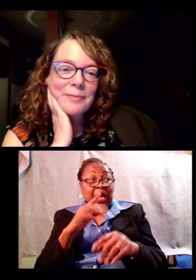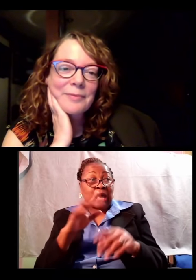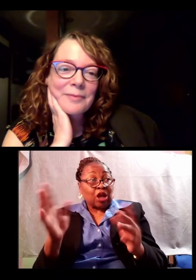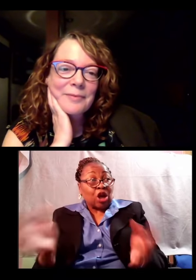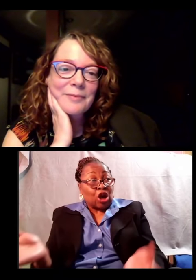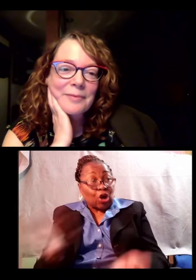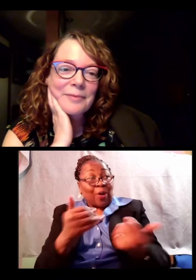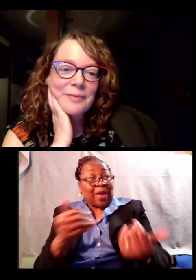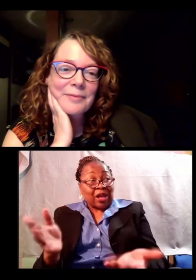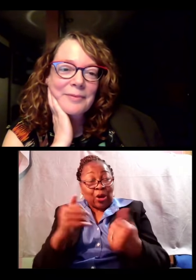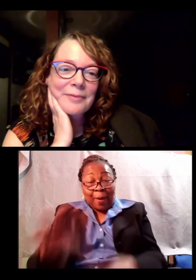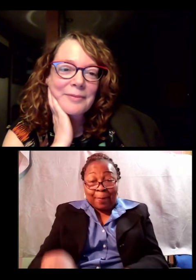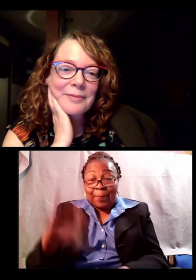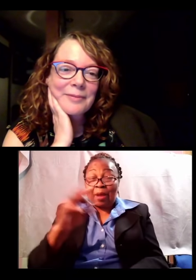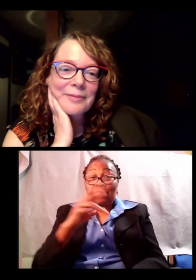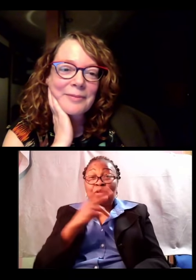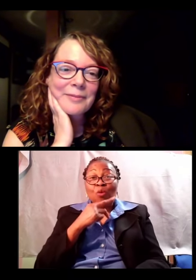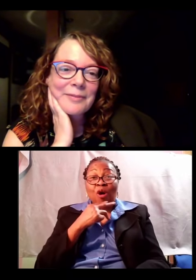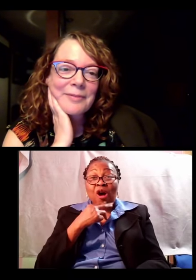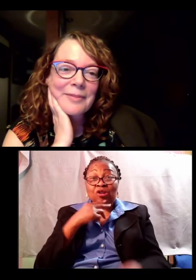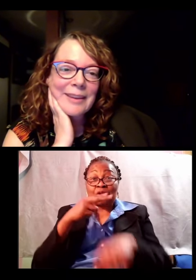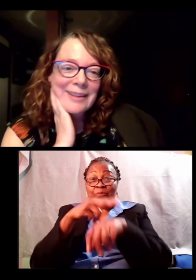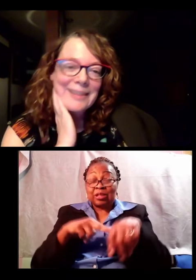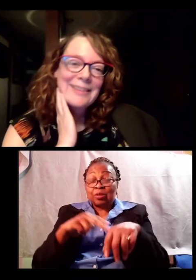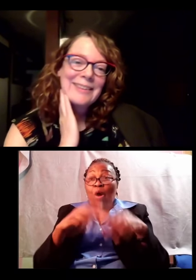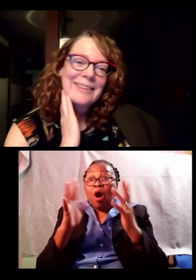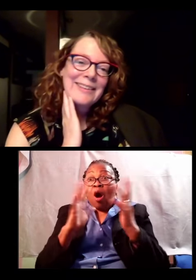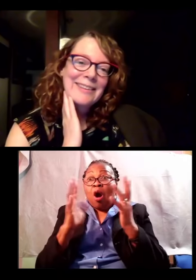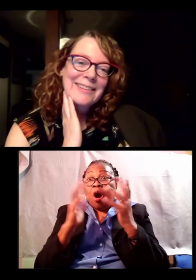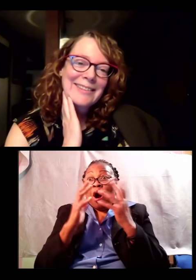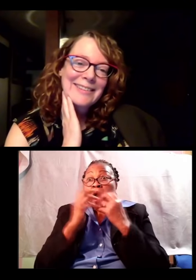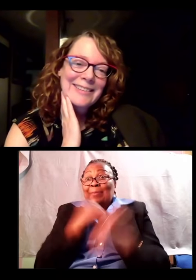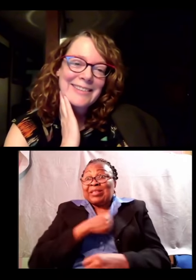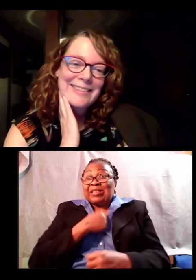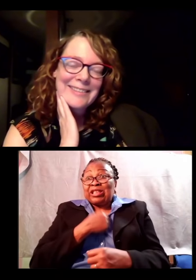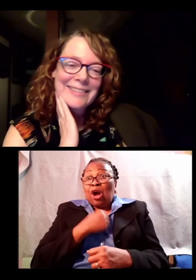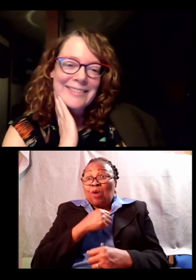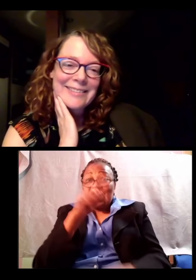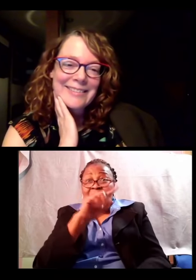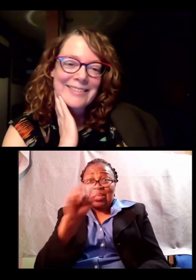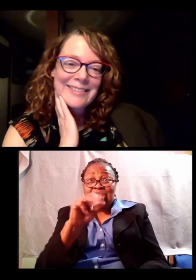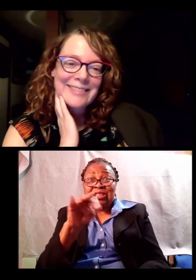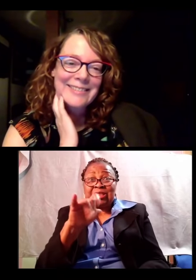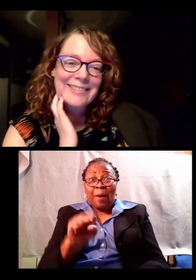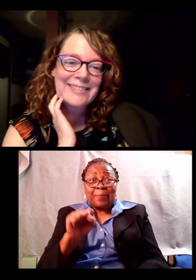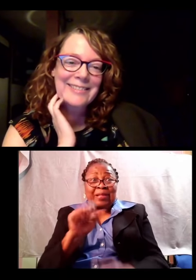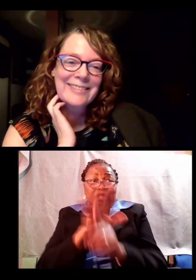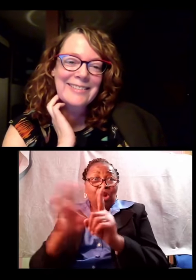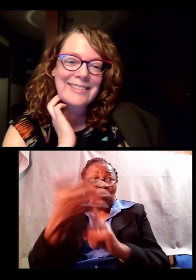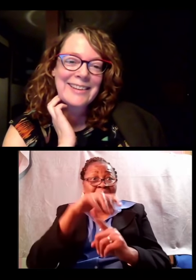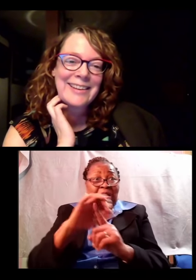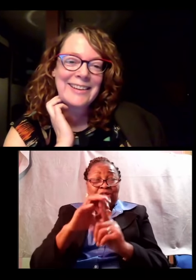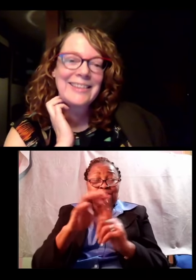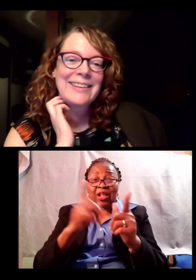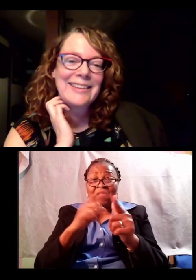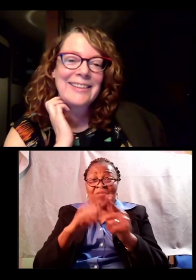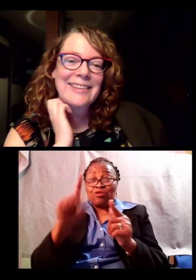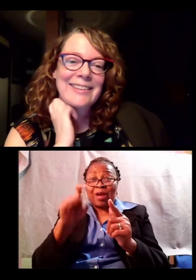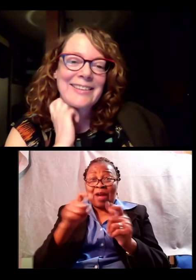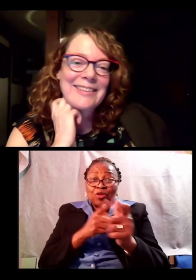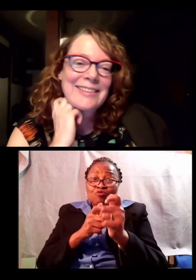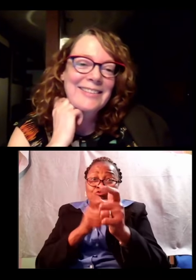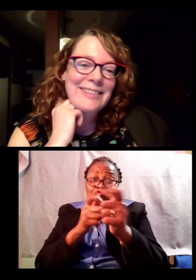band-aids. Oh, I've made a terrible mistake. There's zombies all around you, run! And then you have to run just fast enough to escape the